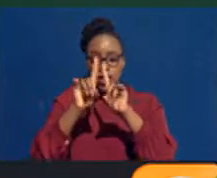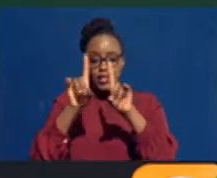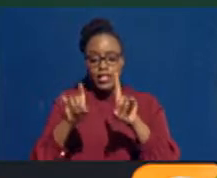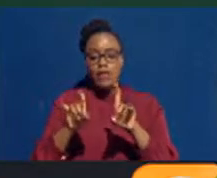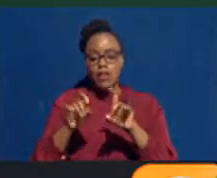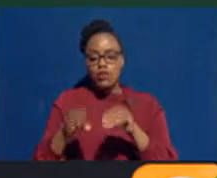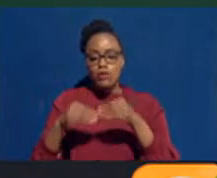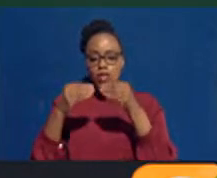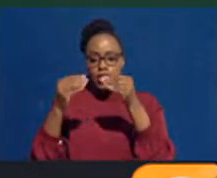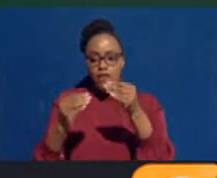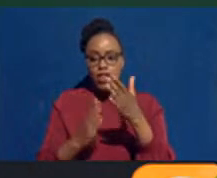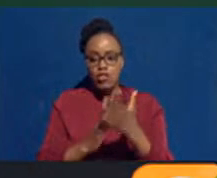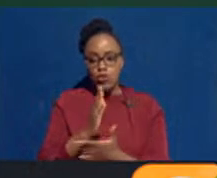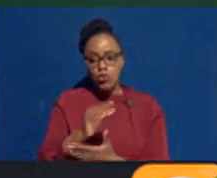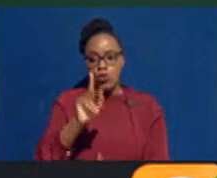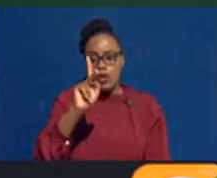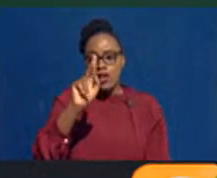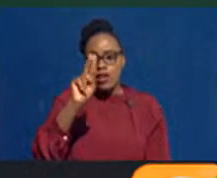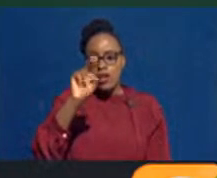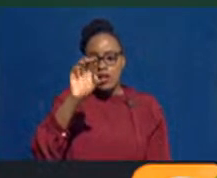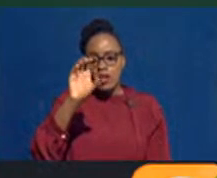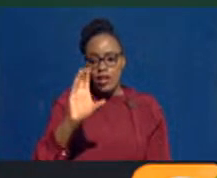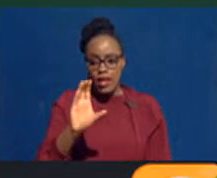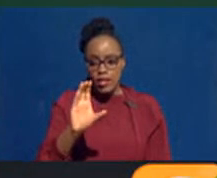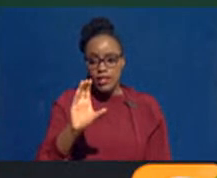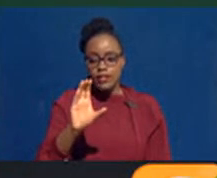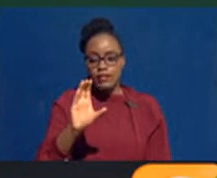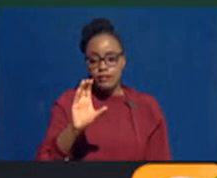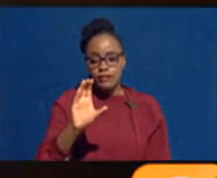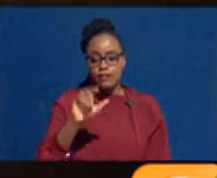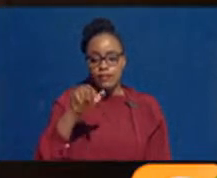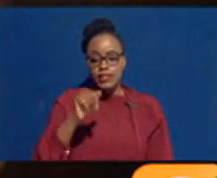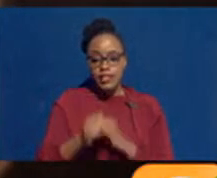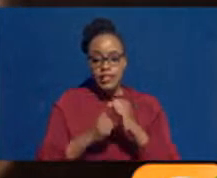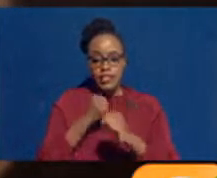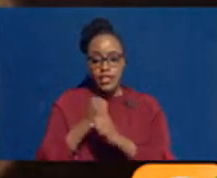be administered by the Kenya National Examinations Council, KNEC, this year. Marianne Nyambura,